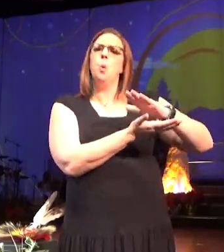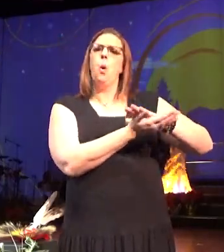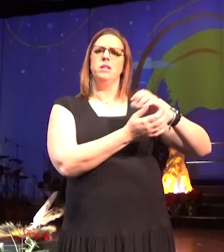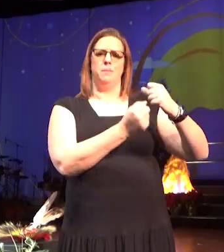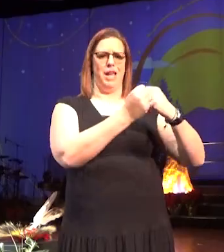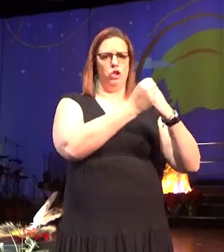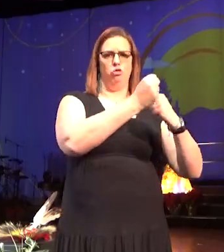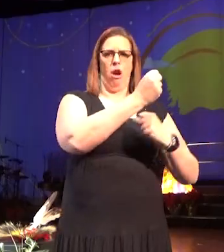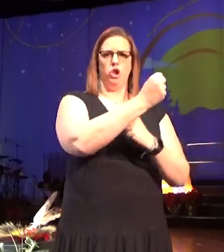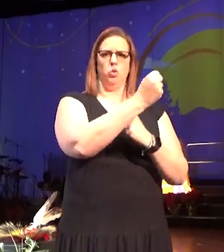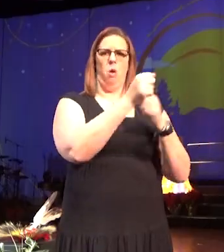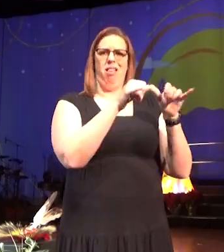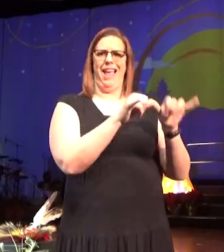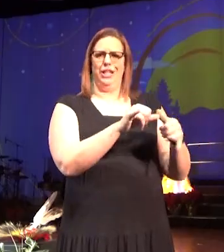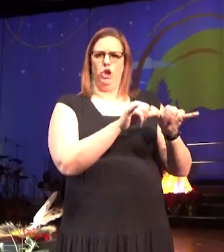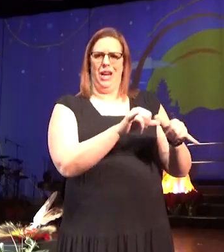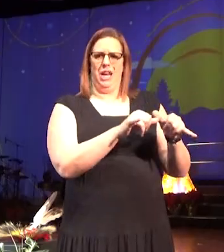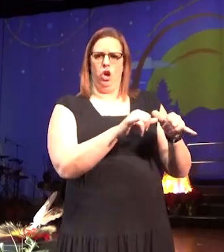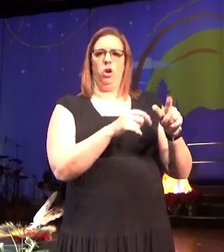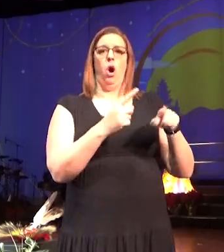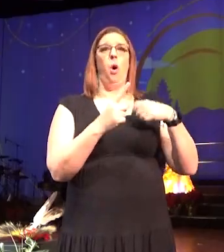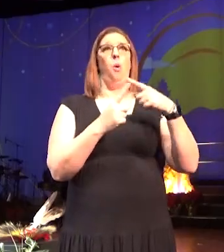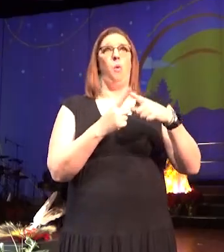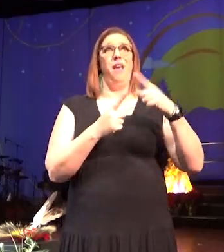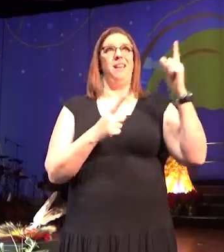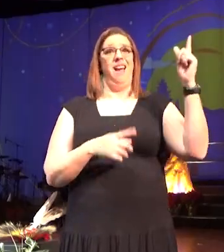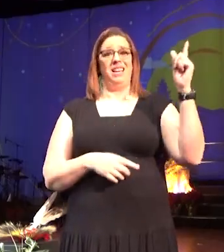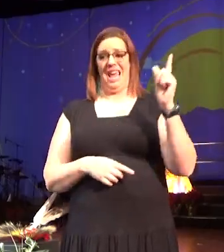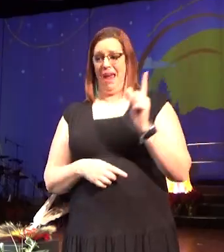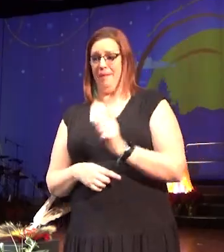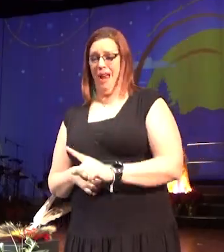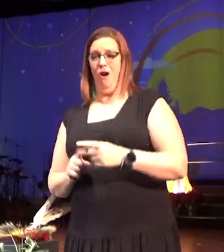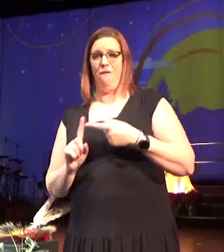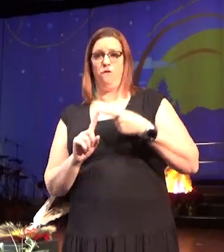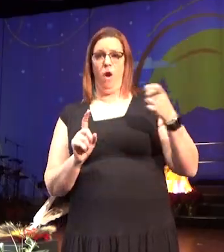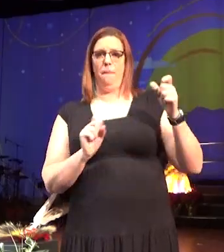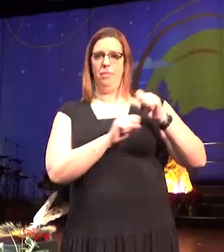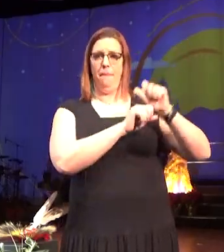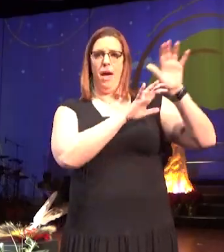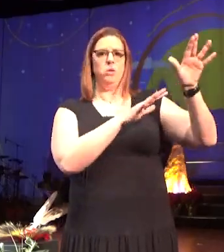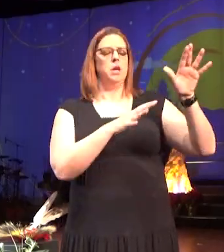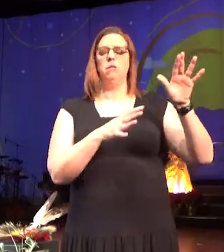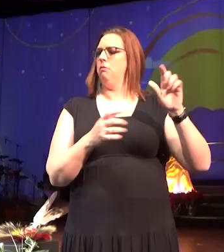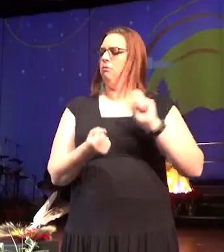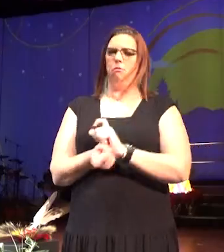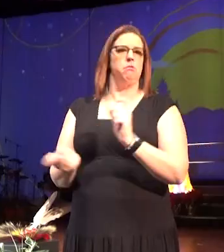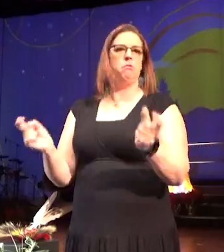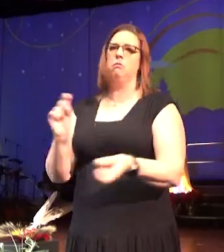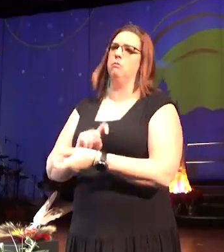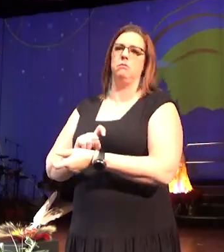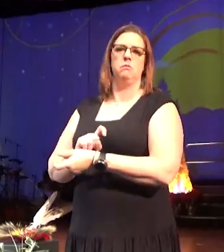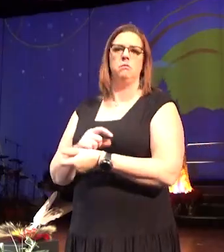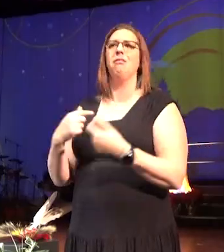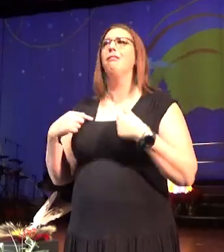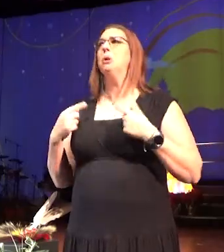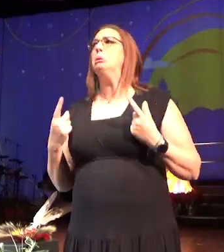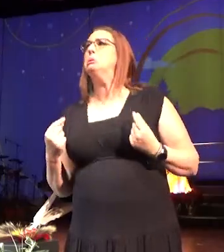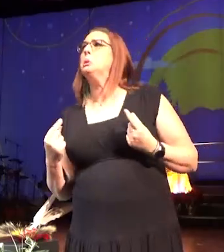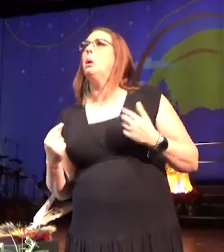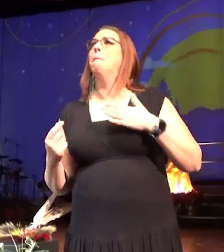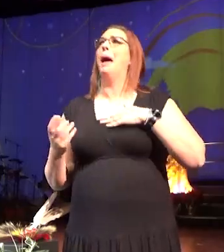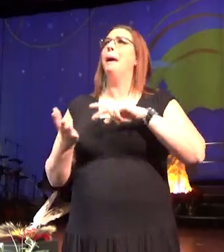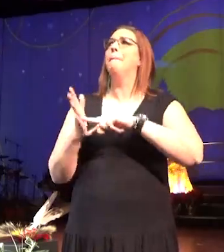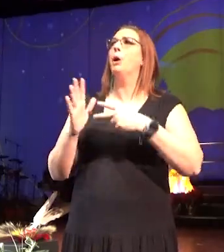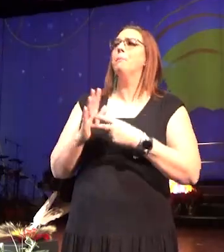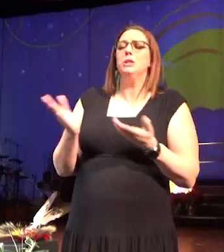when I came down that hill, everything changed. And so I said, what am I going to do? What's my purpose?